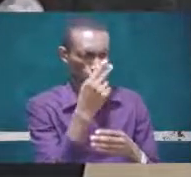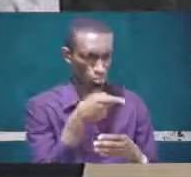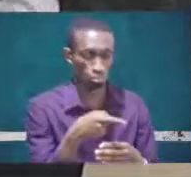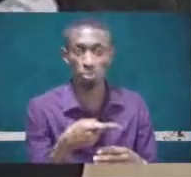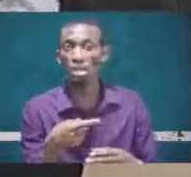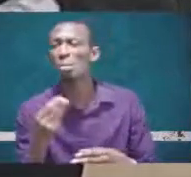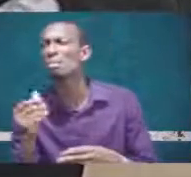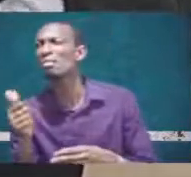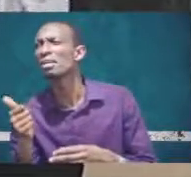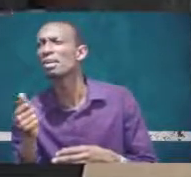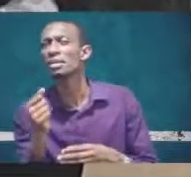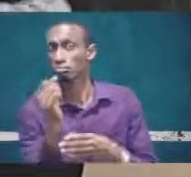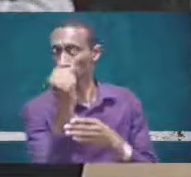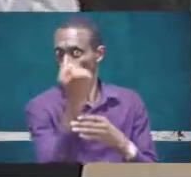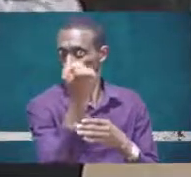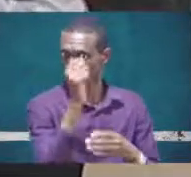5,000 francs.